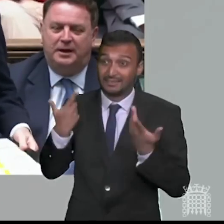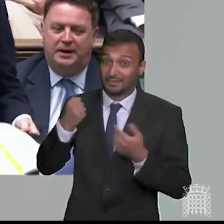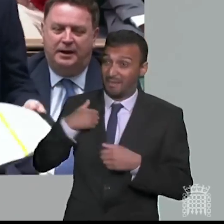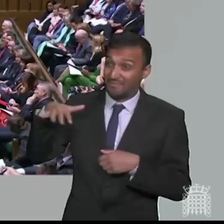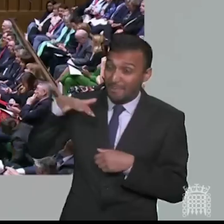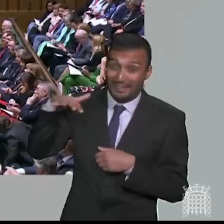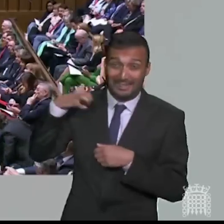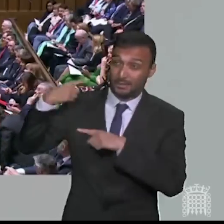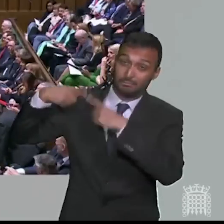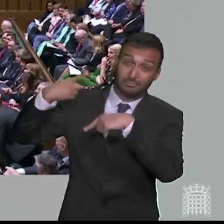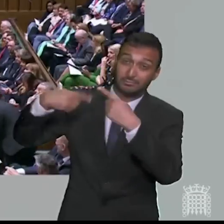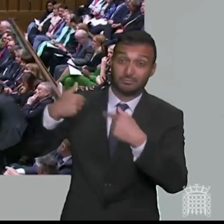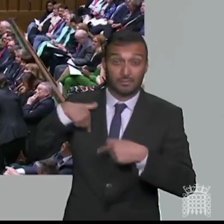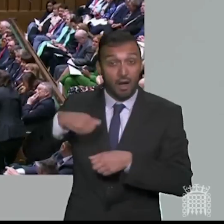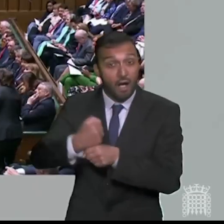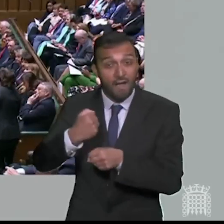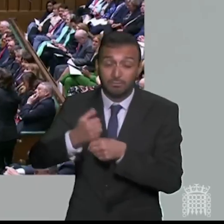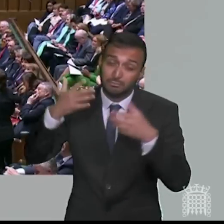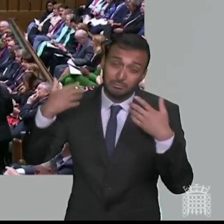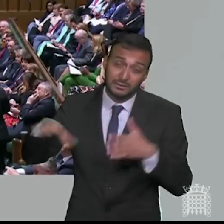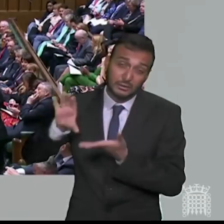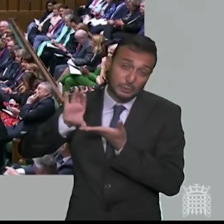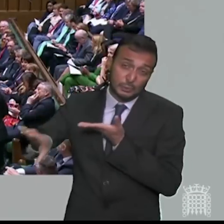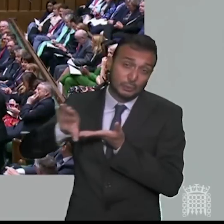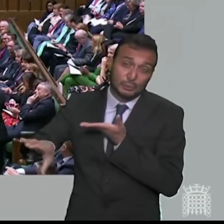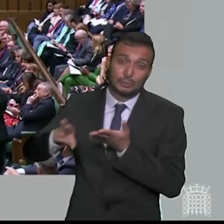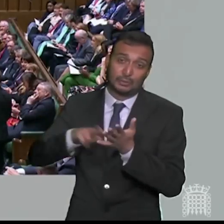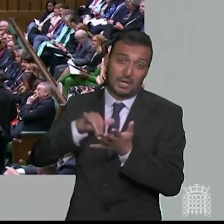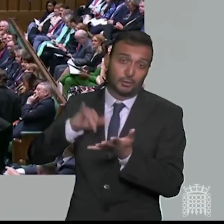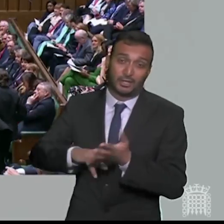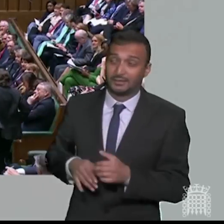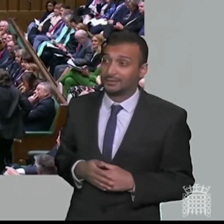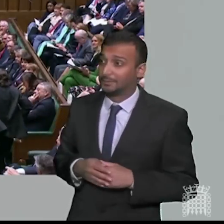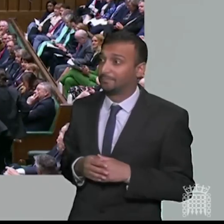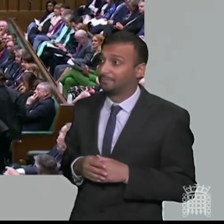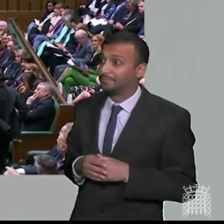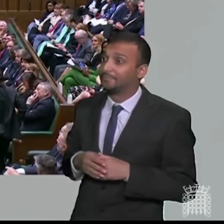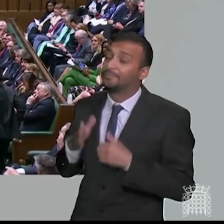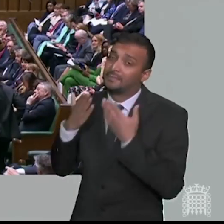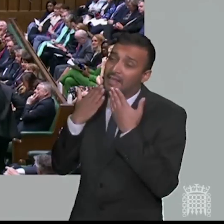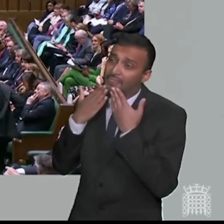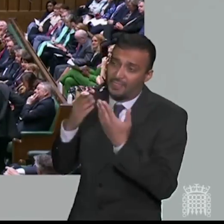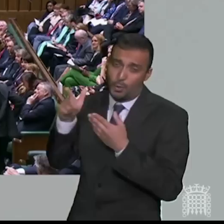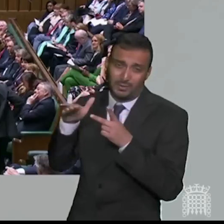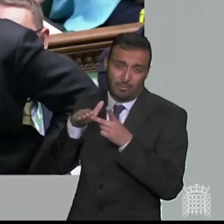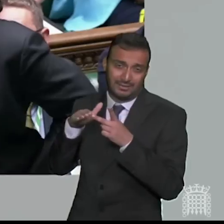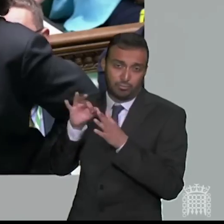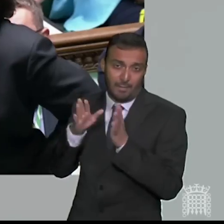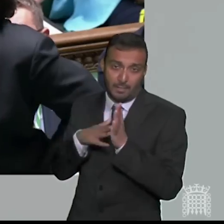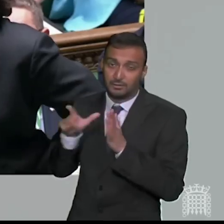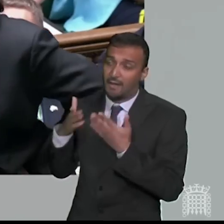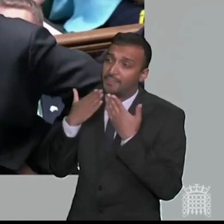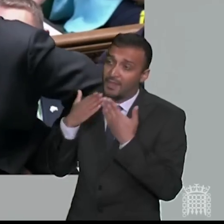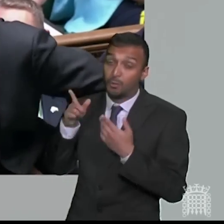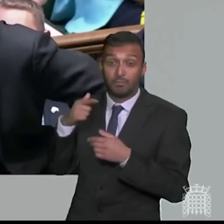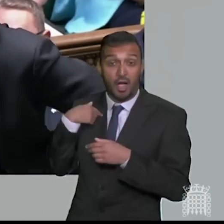it. Murray Black. The Deputy Prime Minister, I thank him for his kind words, and we did join this place at the same time,